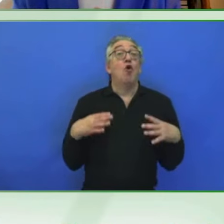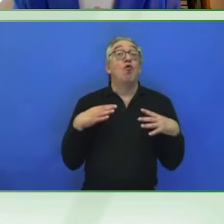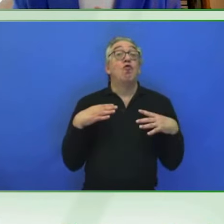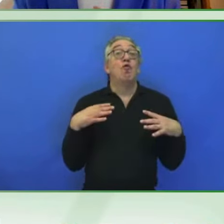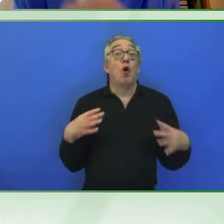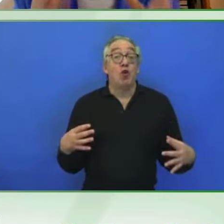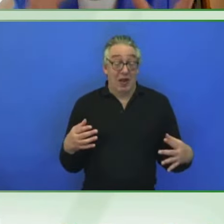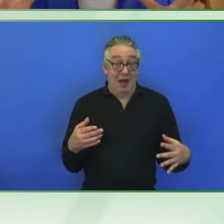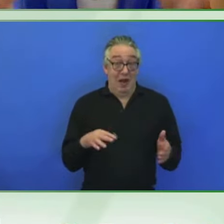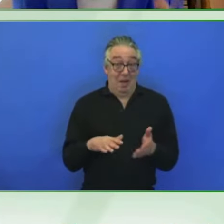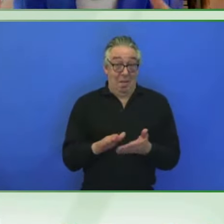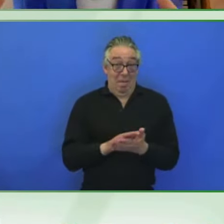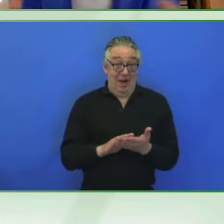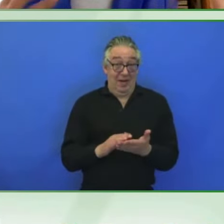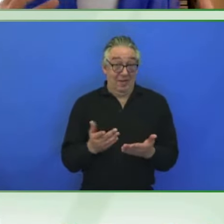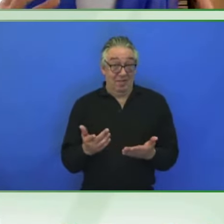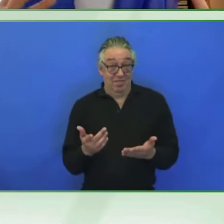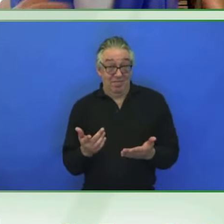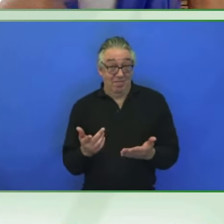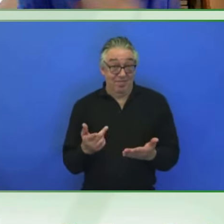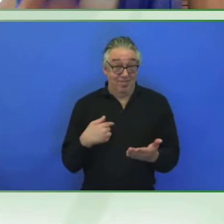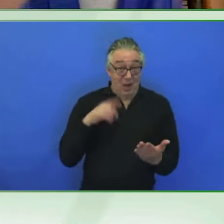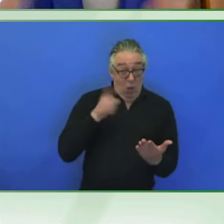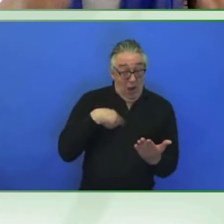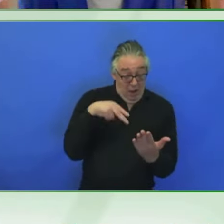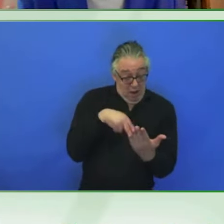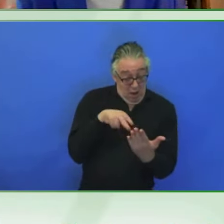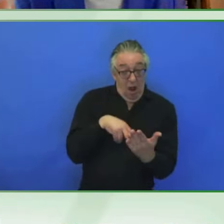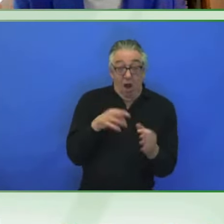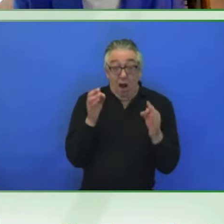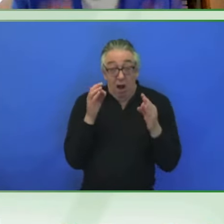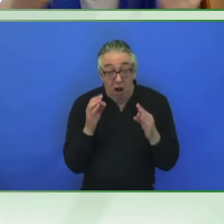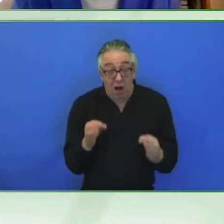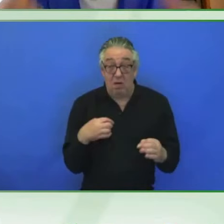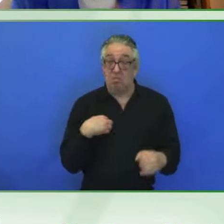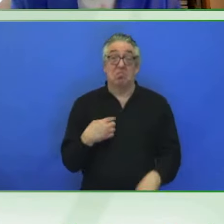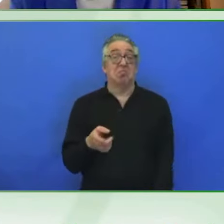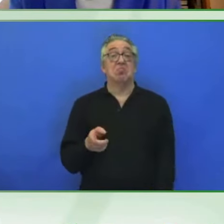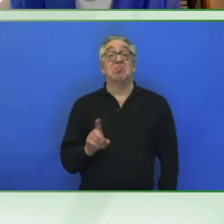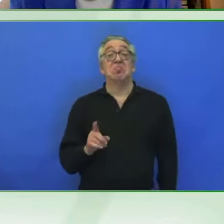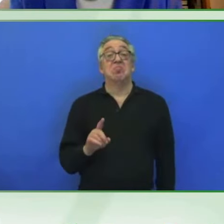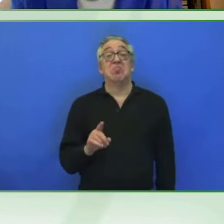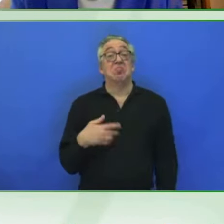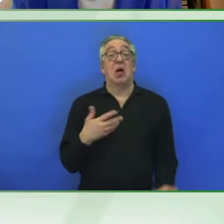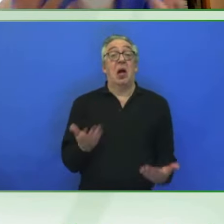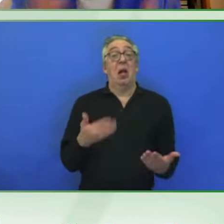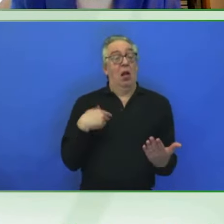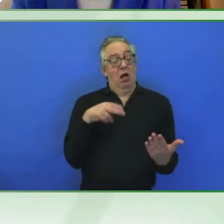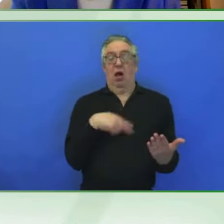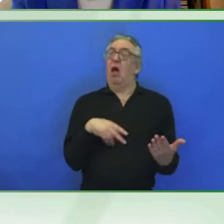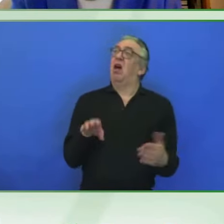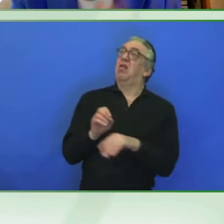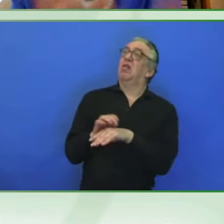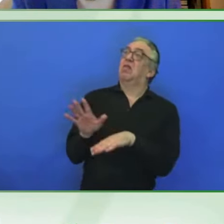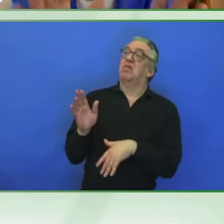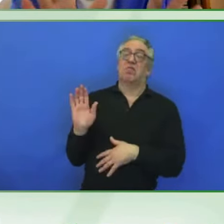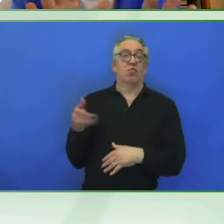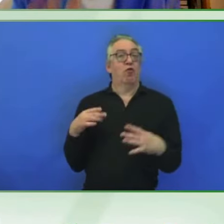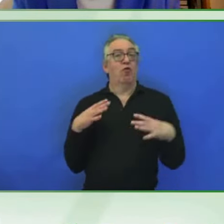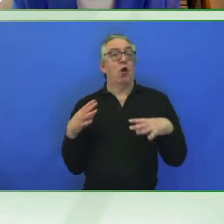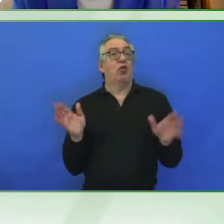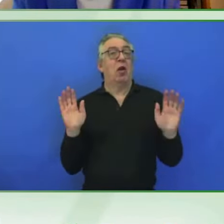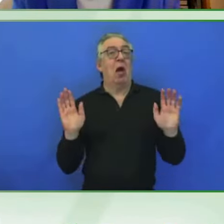they said they couldn't do certain things. We went, okay, yes, you really thought about things, and there isn't an easy answer to